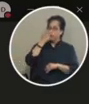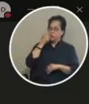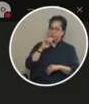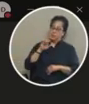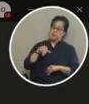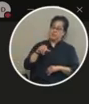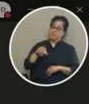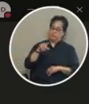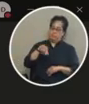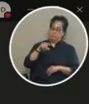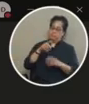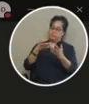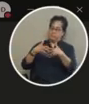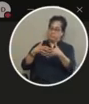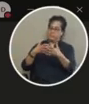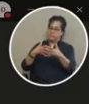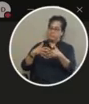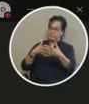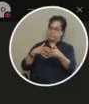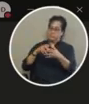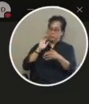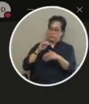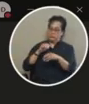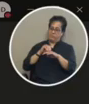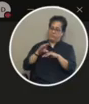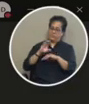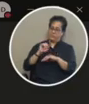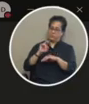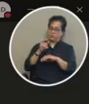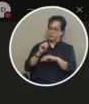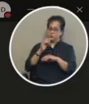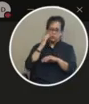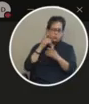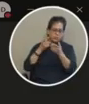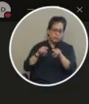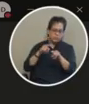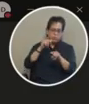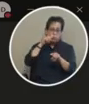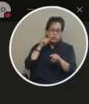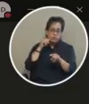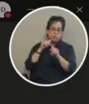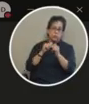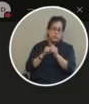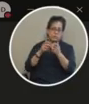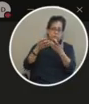that's definitely gonna hurt cargos. Do you know what's going on in Ciudad Juarez right now with the